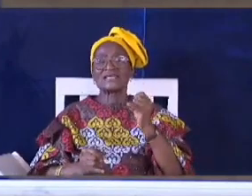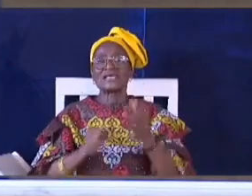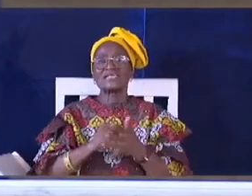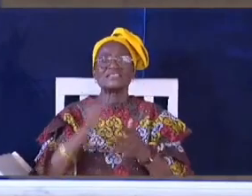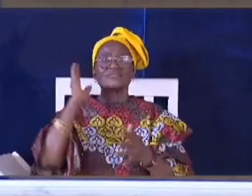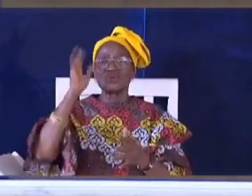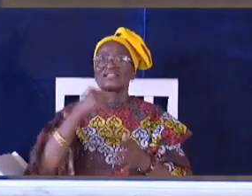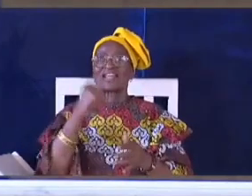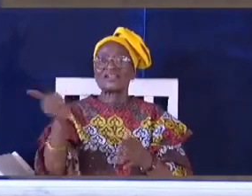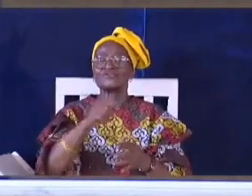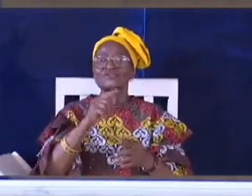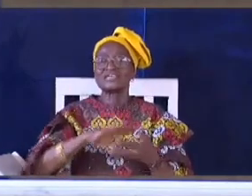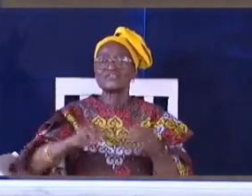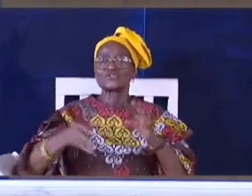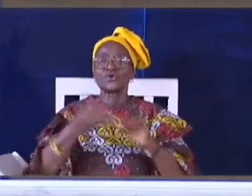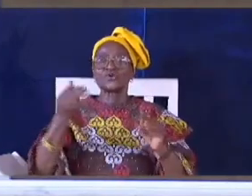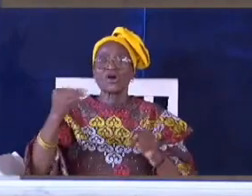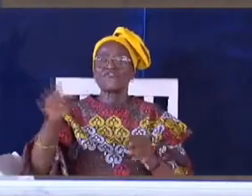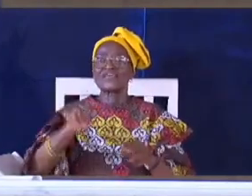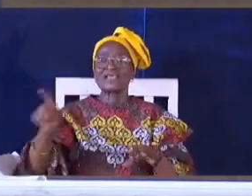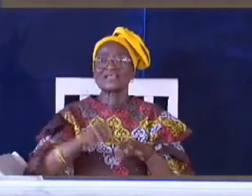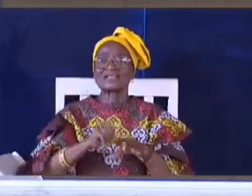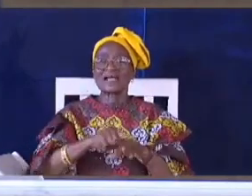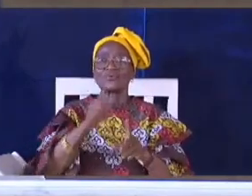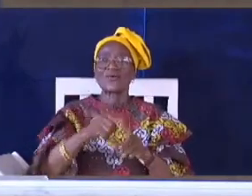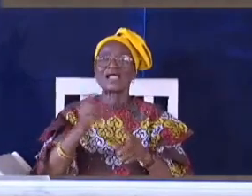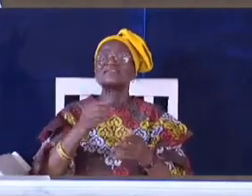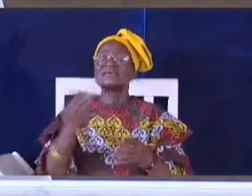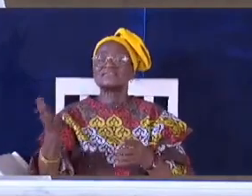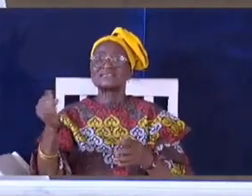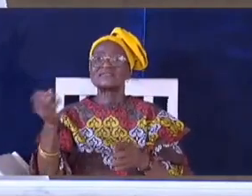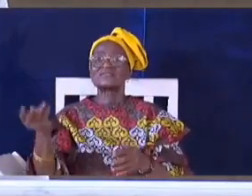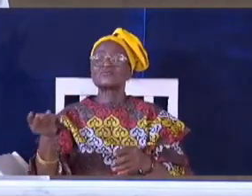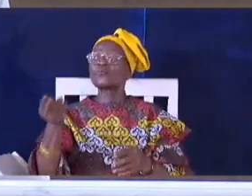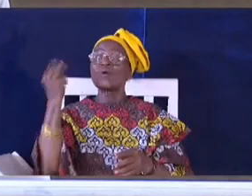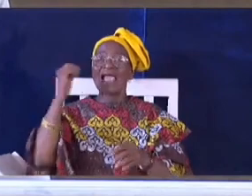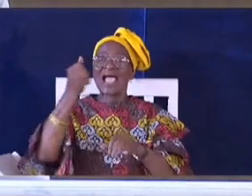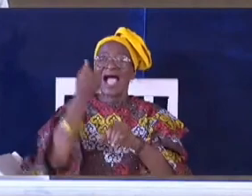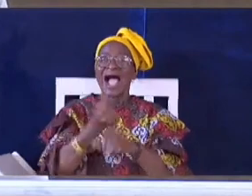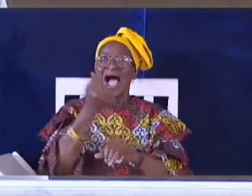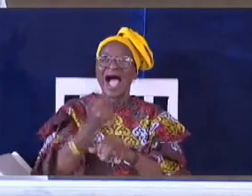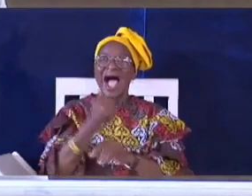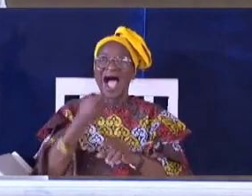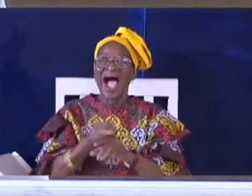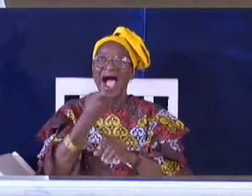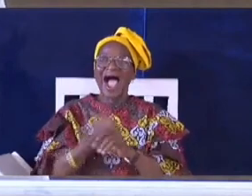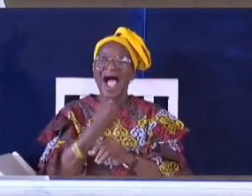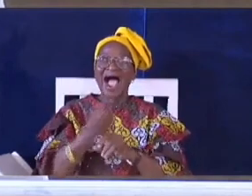It will tell you the story of a time when things were hard.